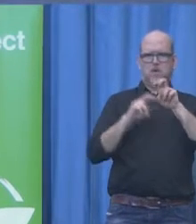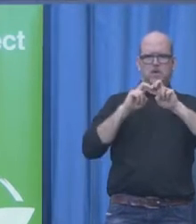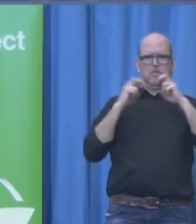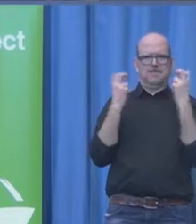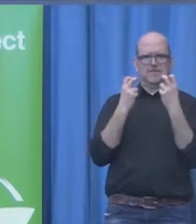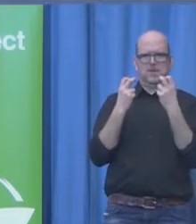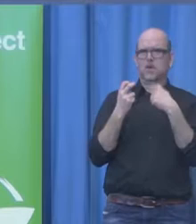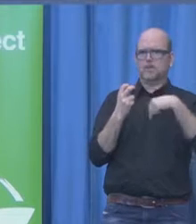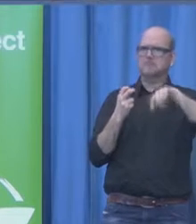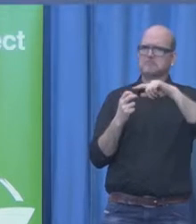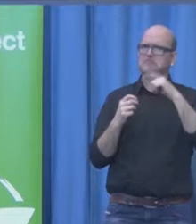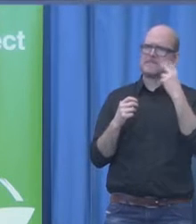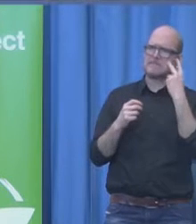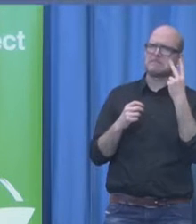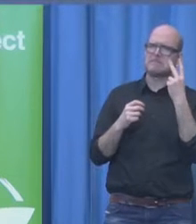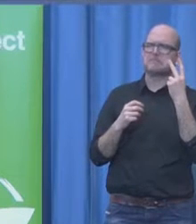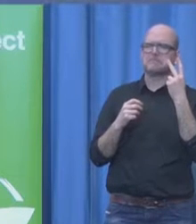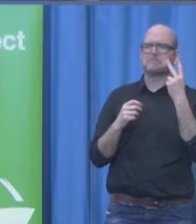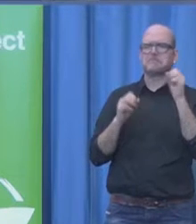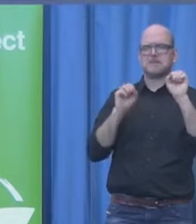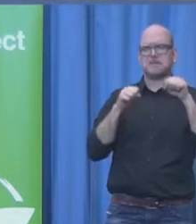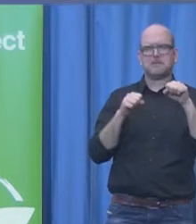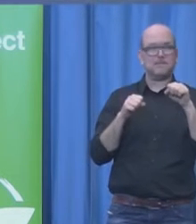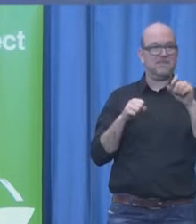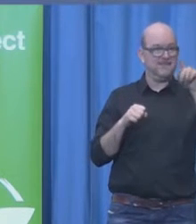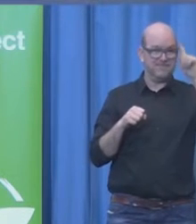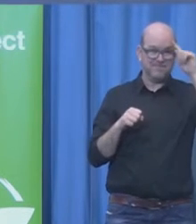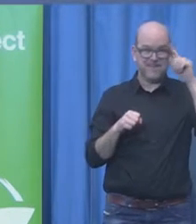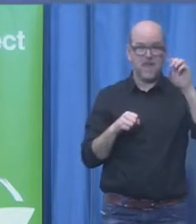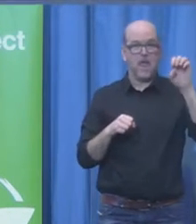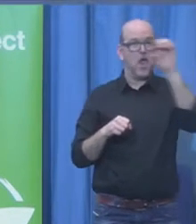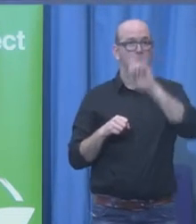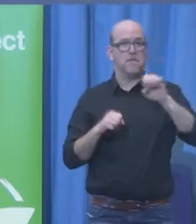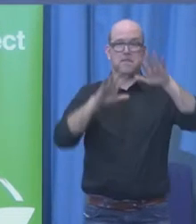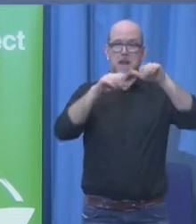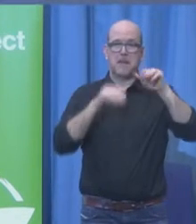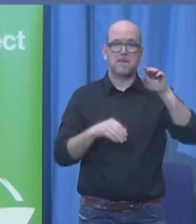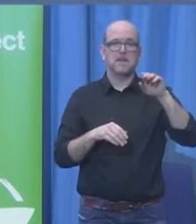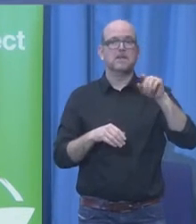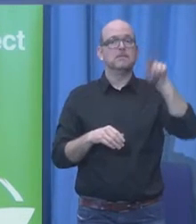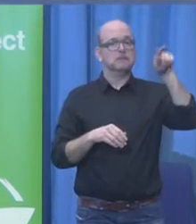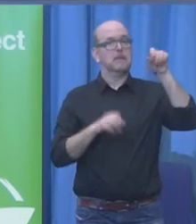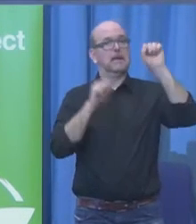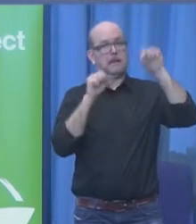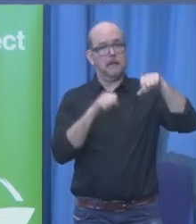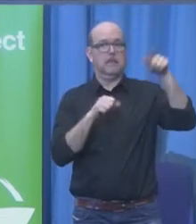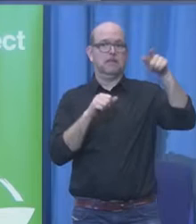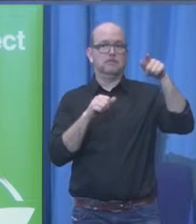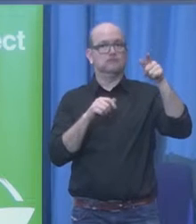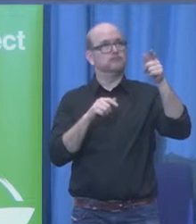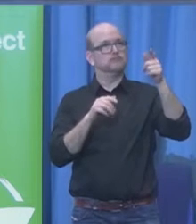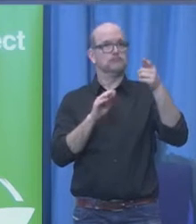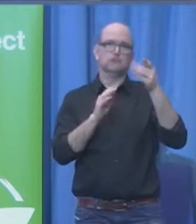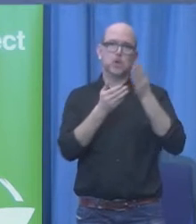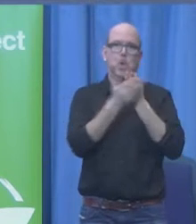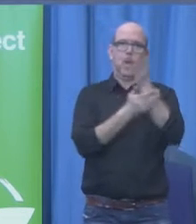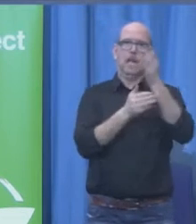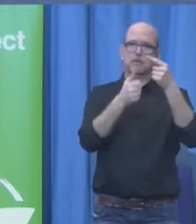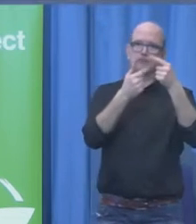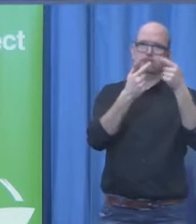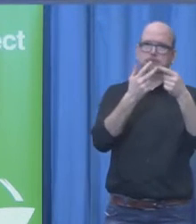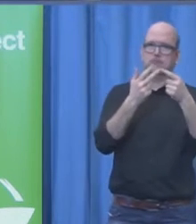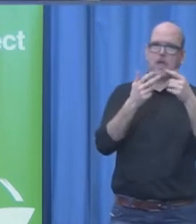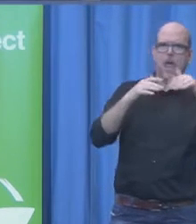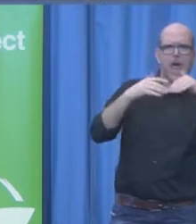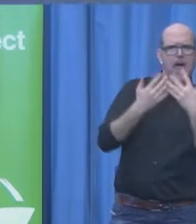Council, and us, the European Commission, and each of the institutions maintain that link with the national